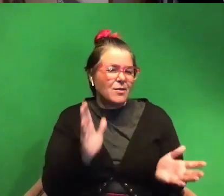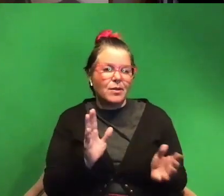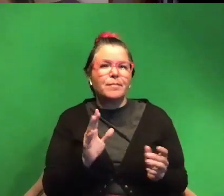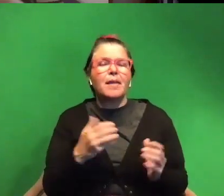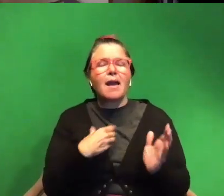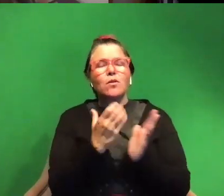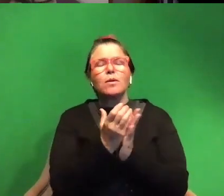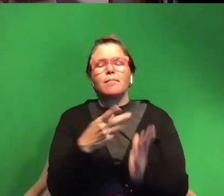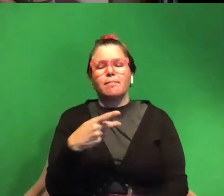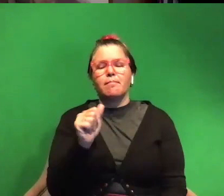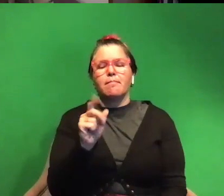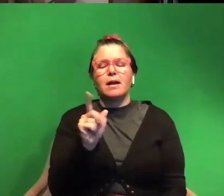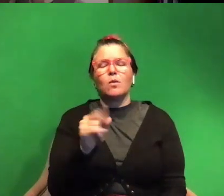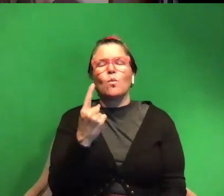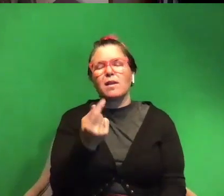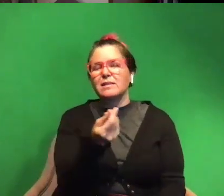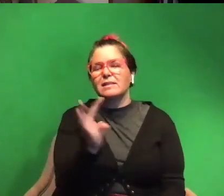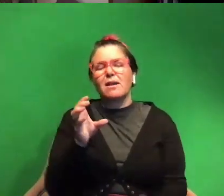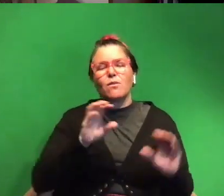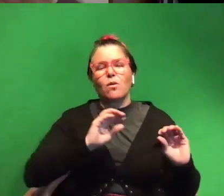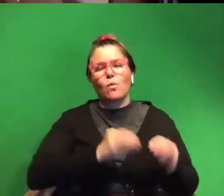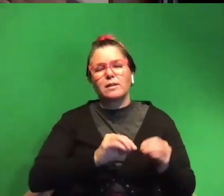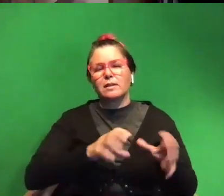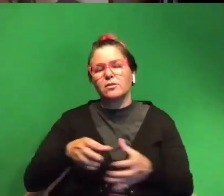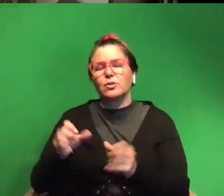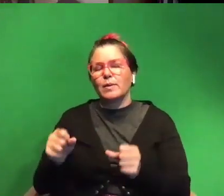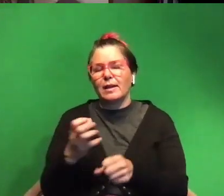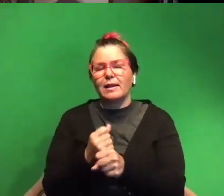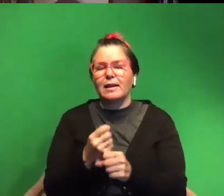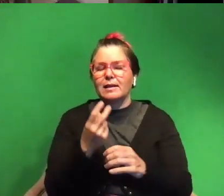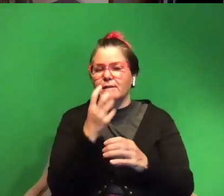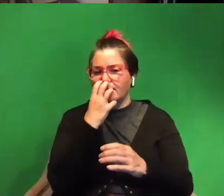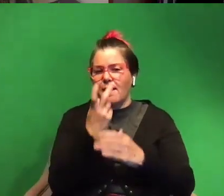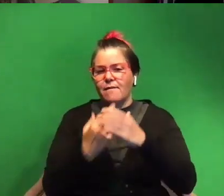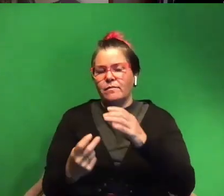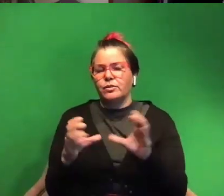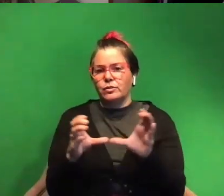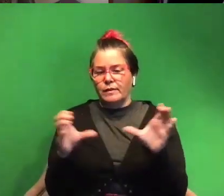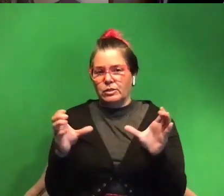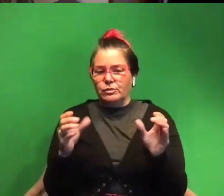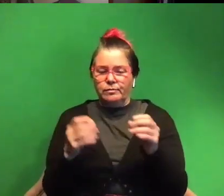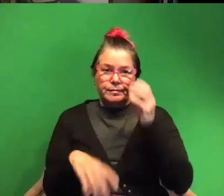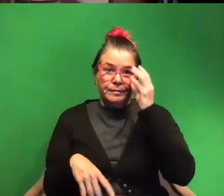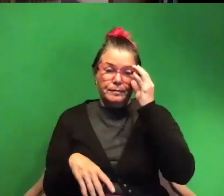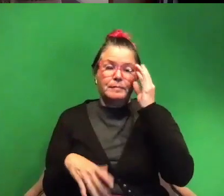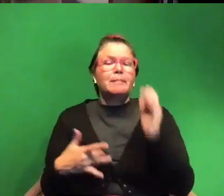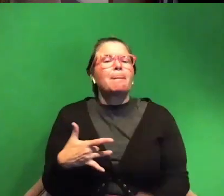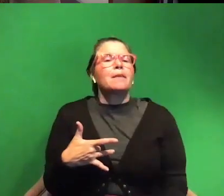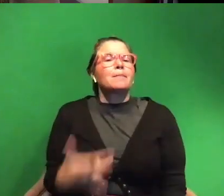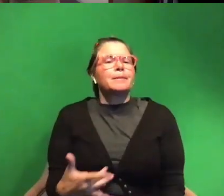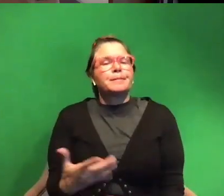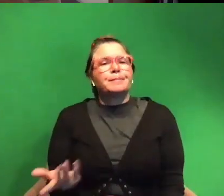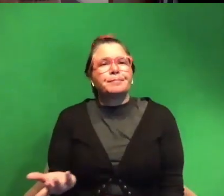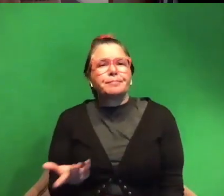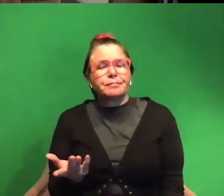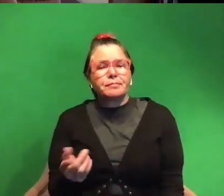so PADI is just one of several organizations that you can get dive certified through. And oftentimes